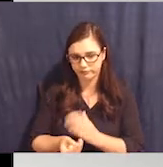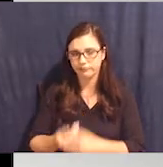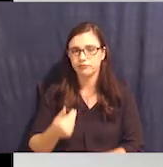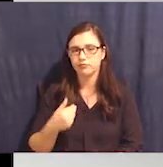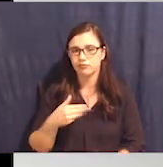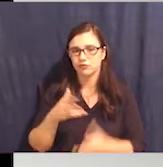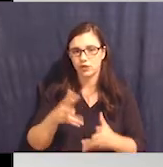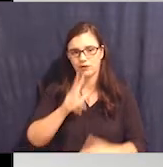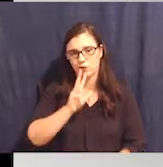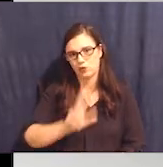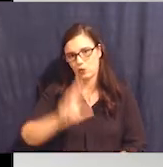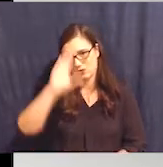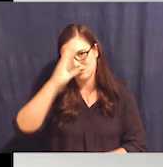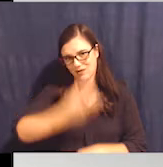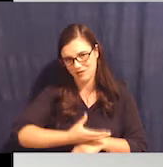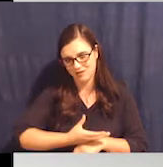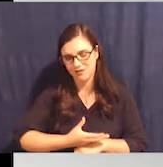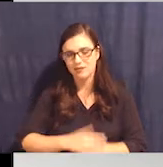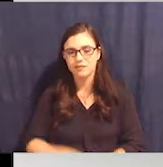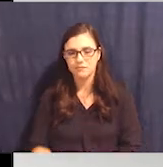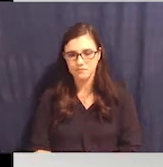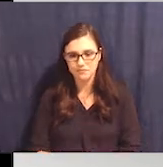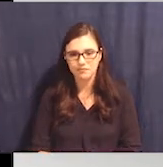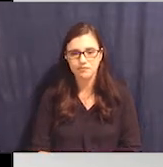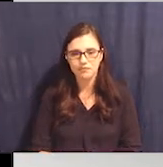She passed. She left a 3-year-old son.